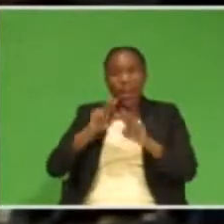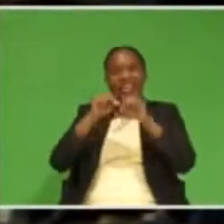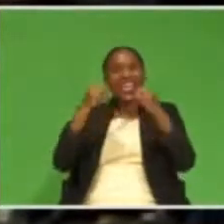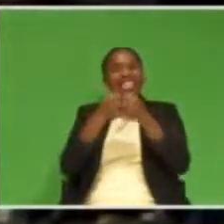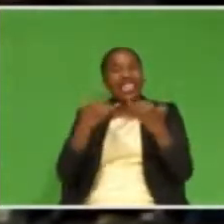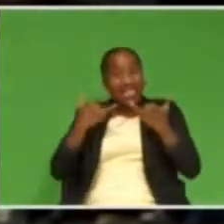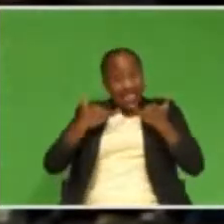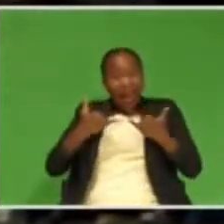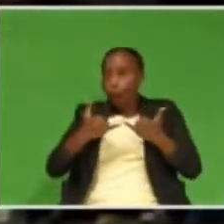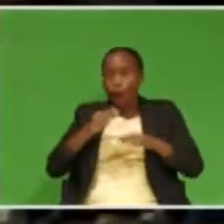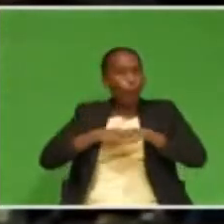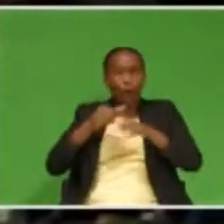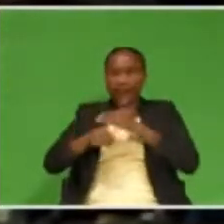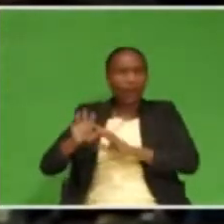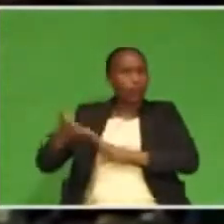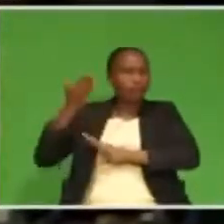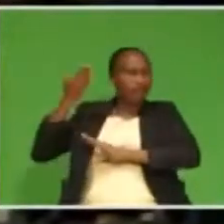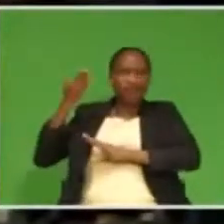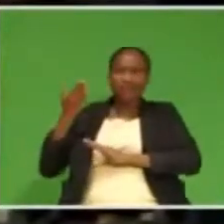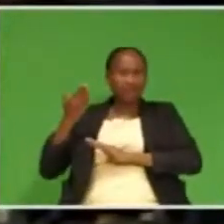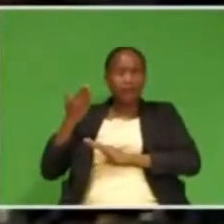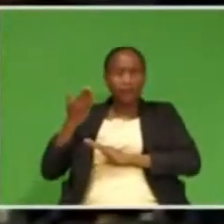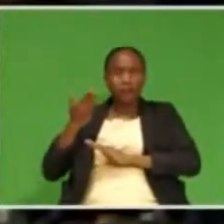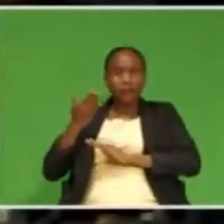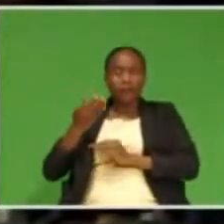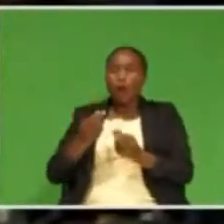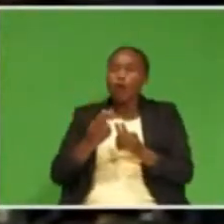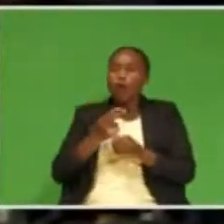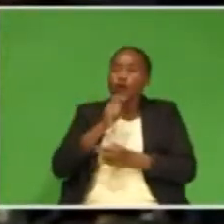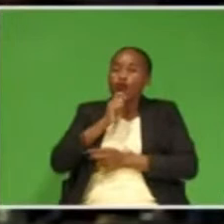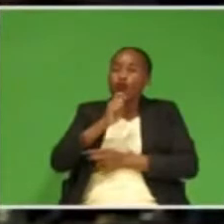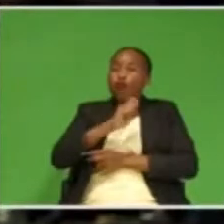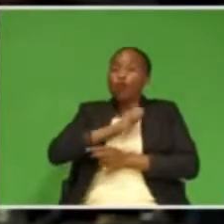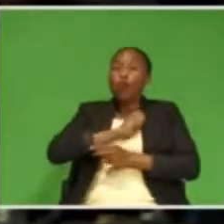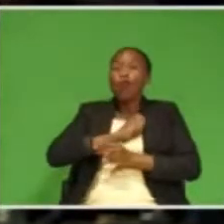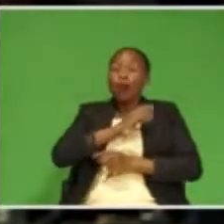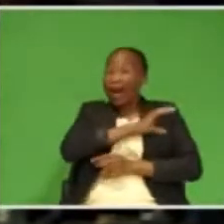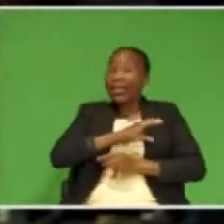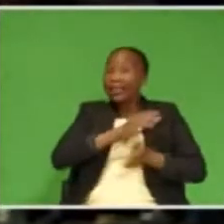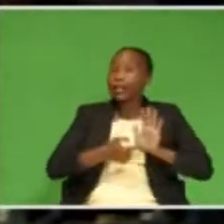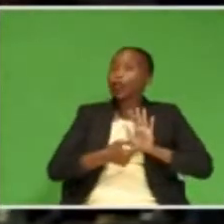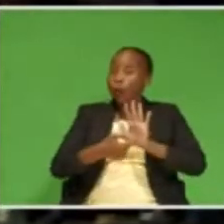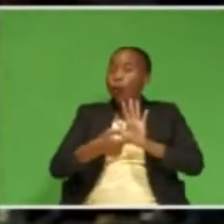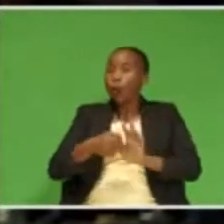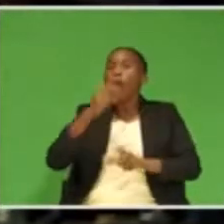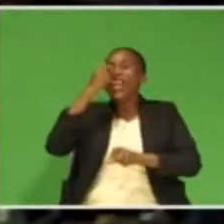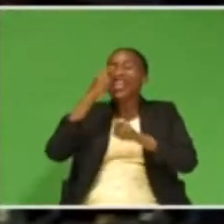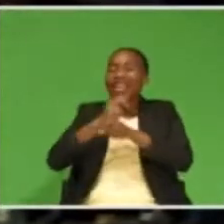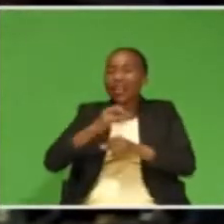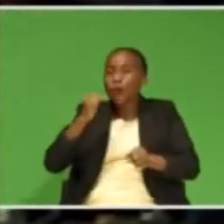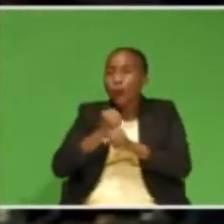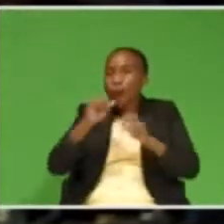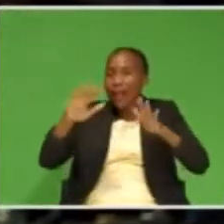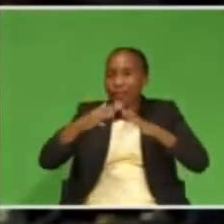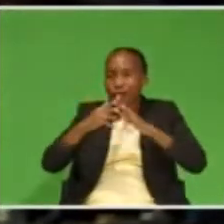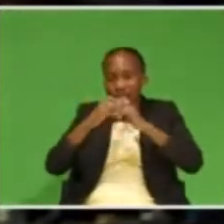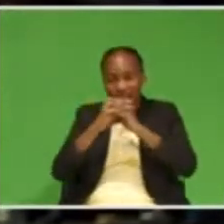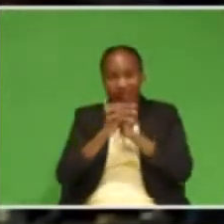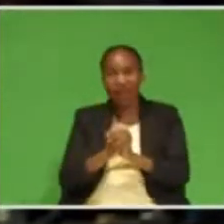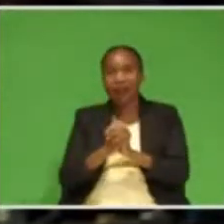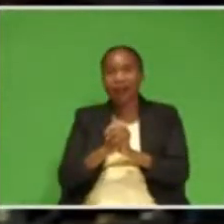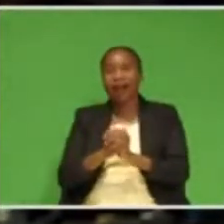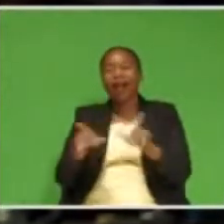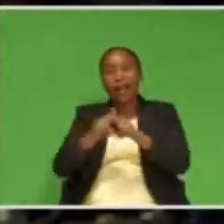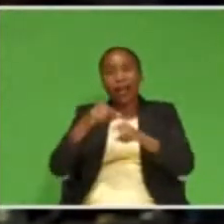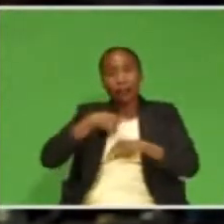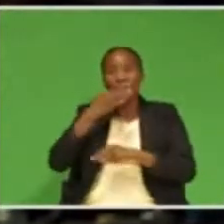any other, to reveal our true character. We need to work together and, as I said, leave